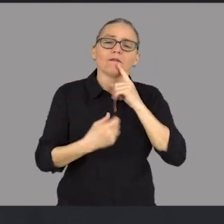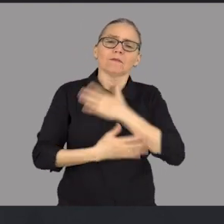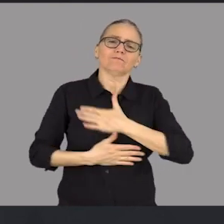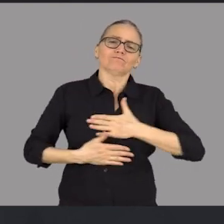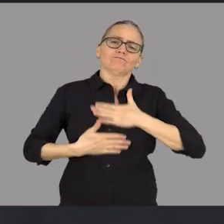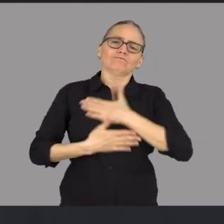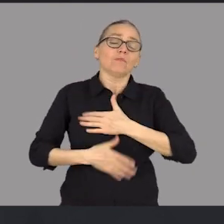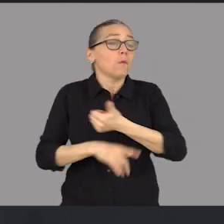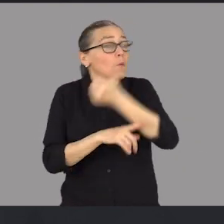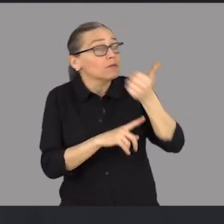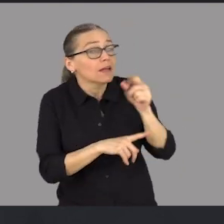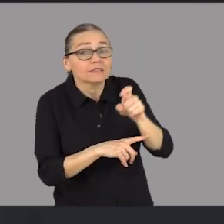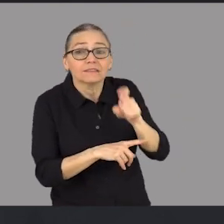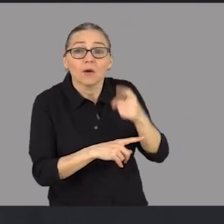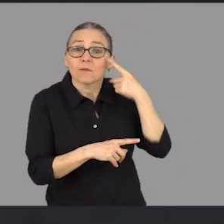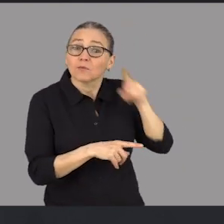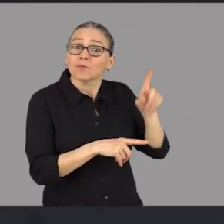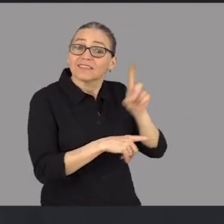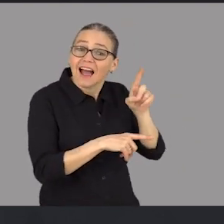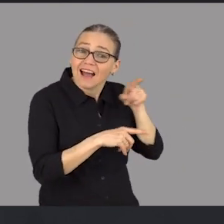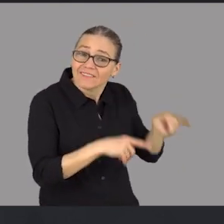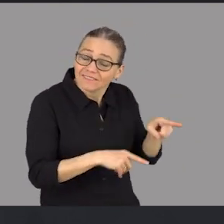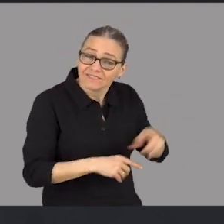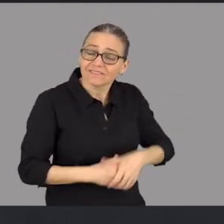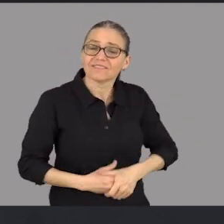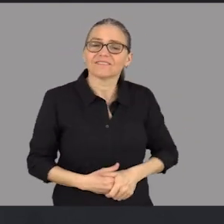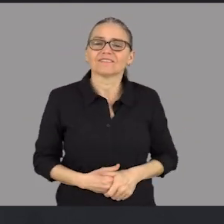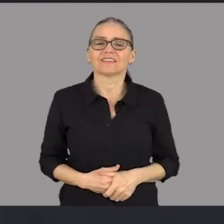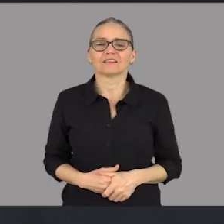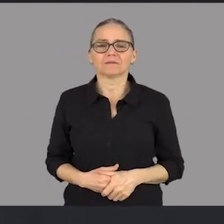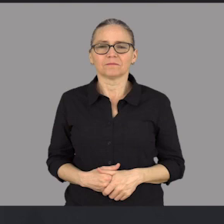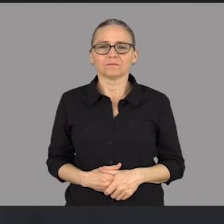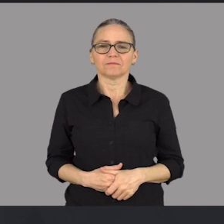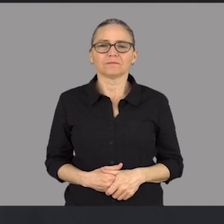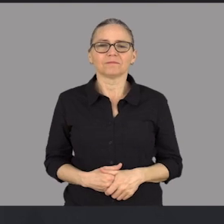Let's see. Lots of questions coming in, which is lovely to see.